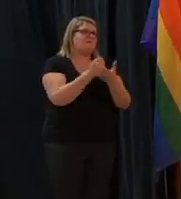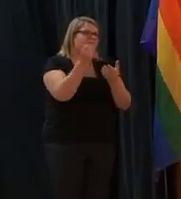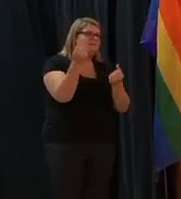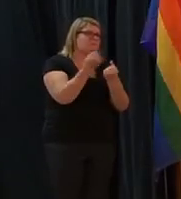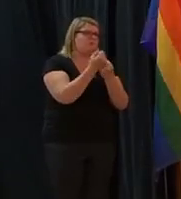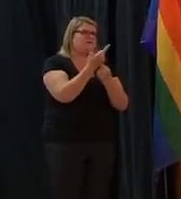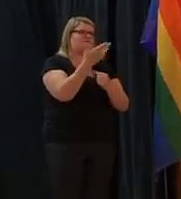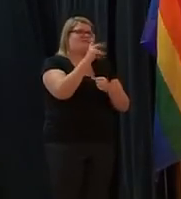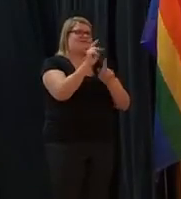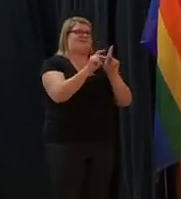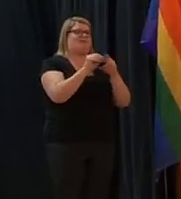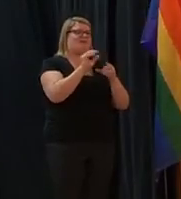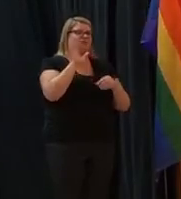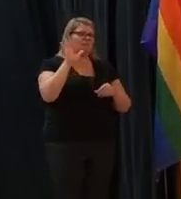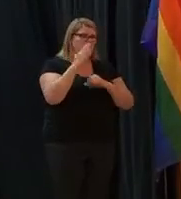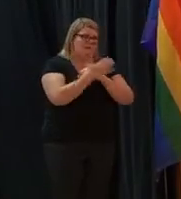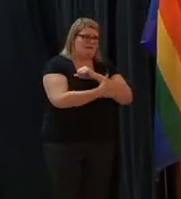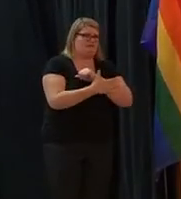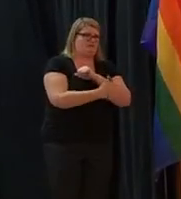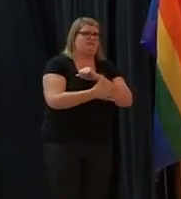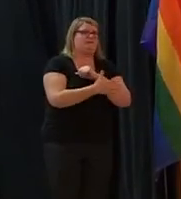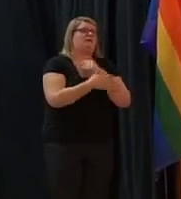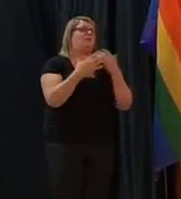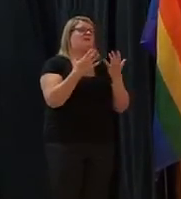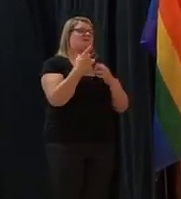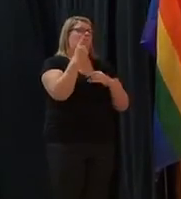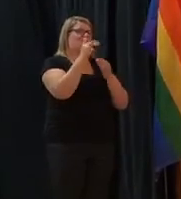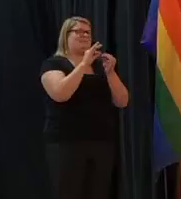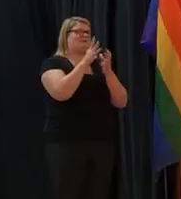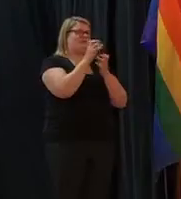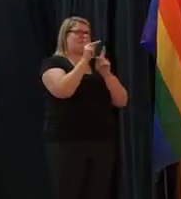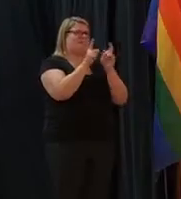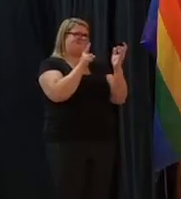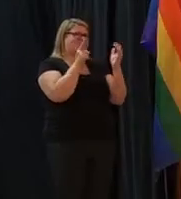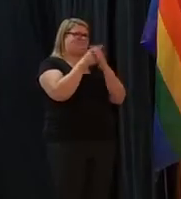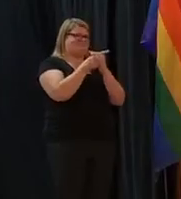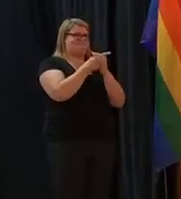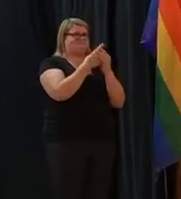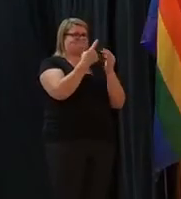one message do you want these folks to leave here with today?